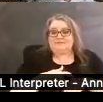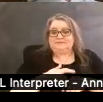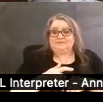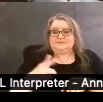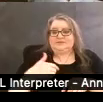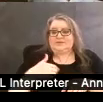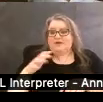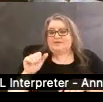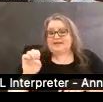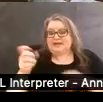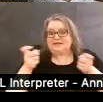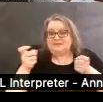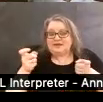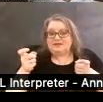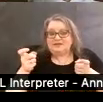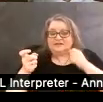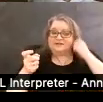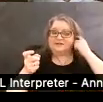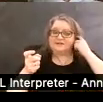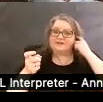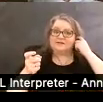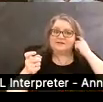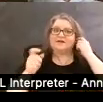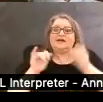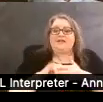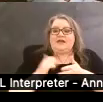case management, which helps them be able to